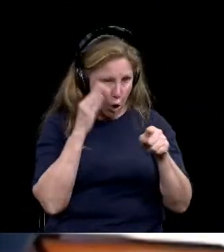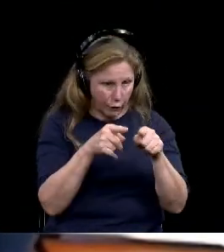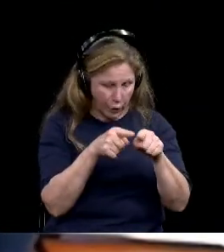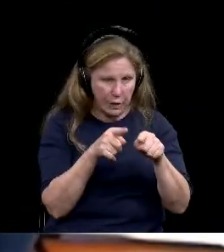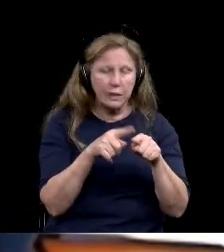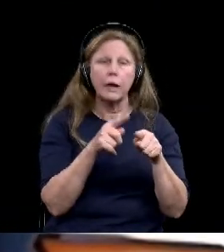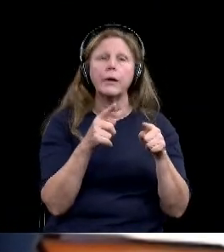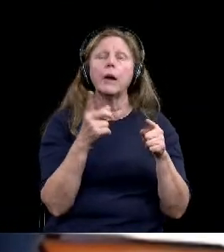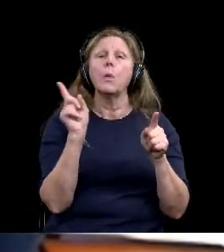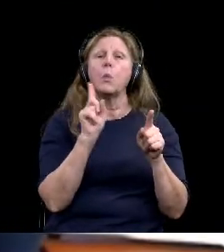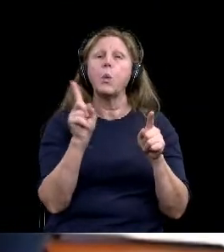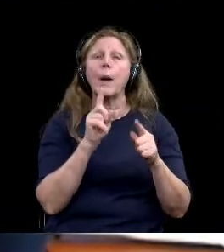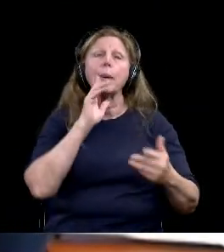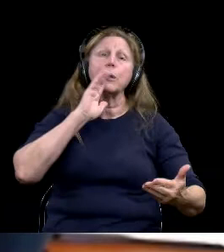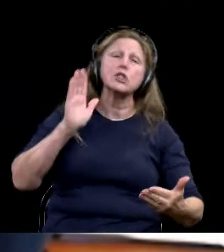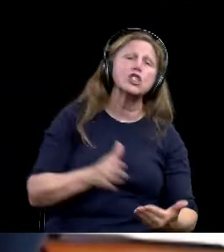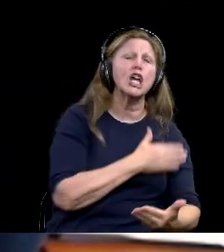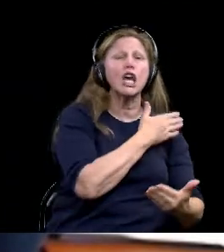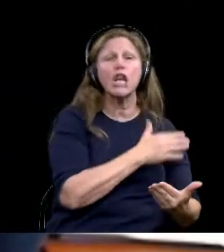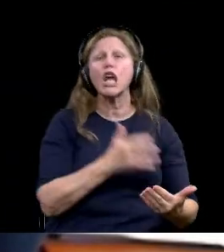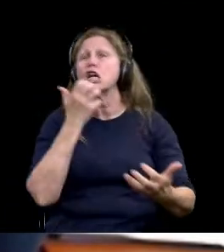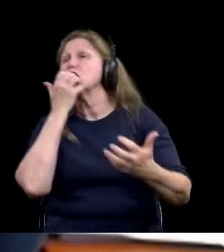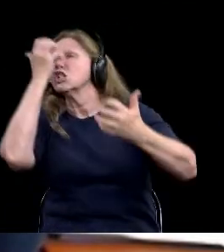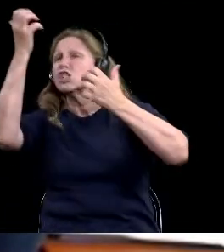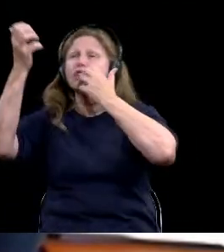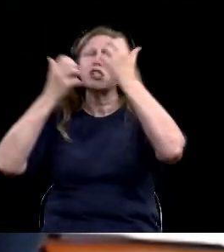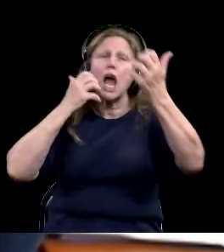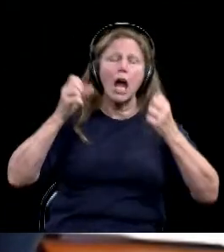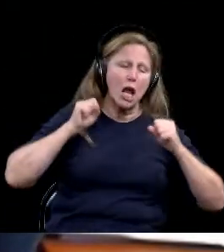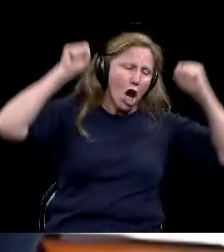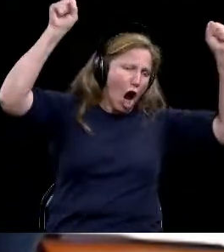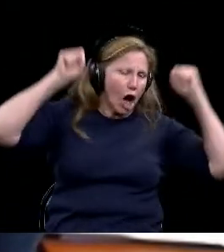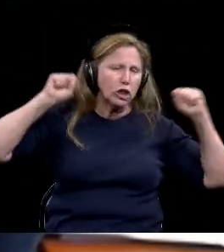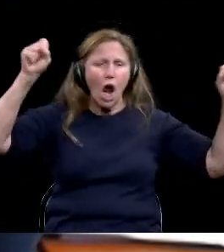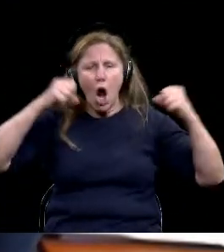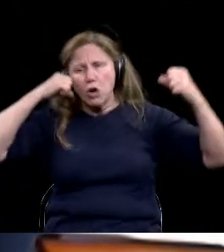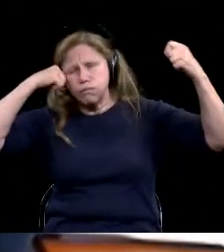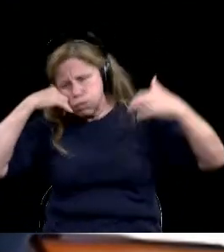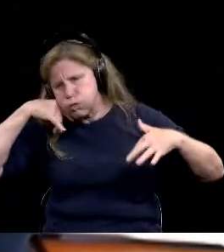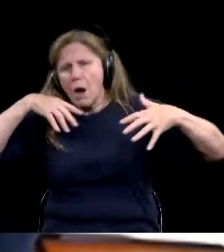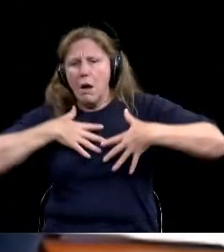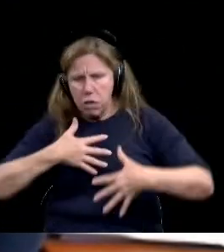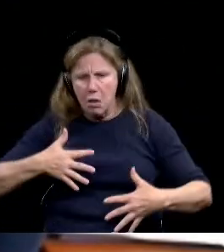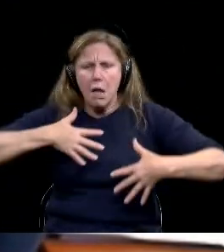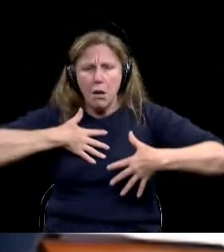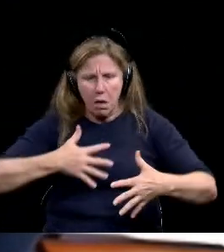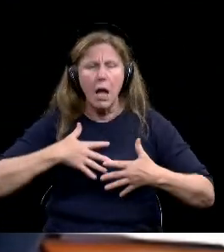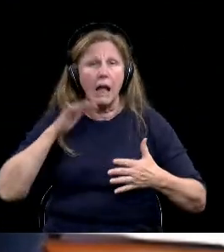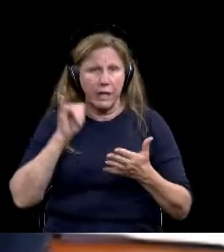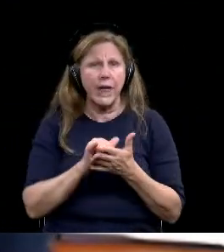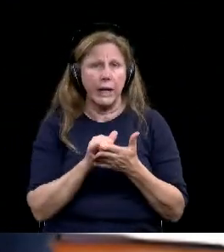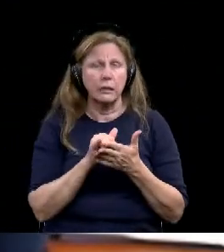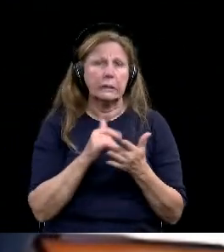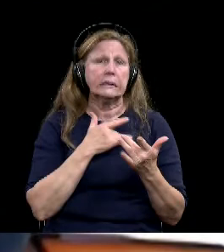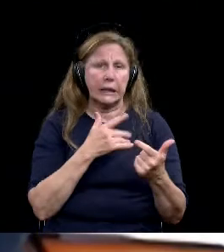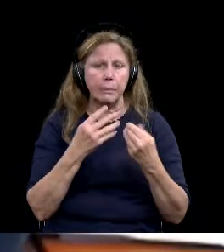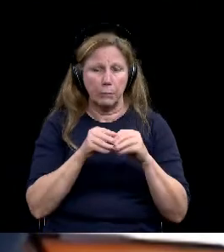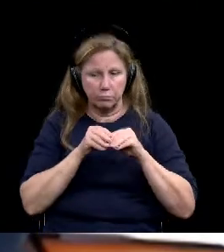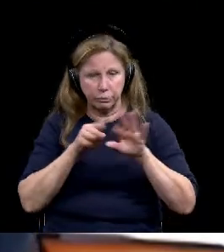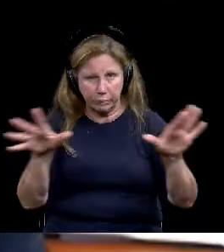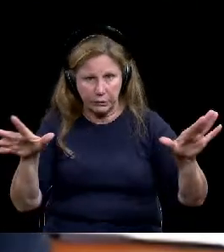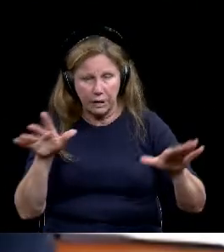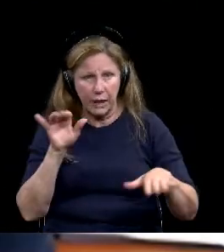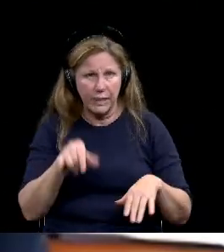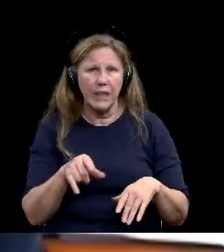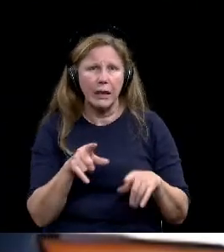And then they went on to say where you're really in tight quarters or there's an inability to wear a mask if you are in a tight quarter.